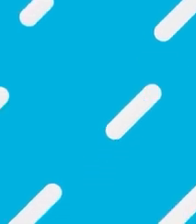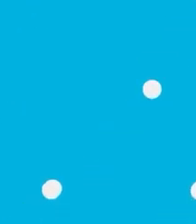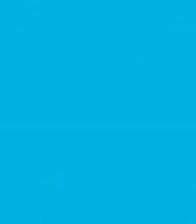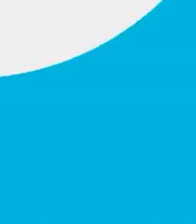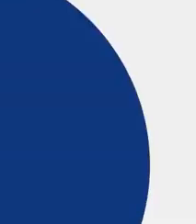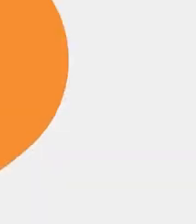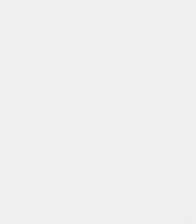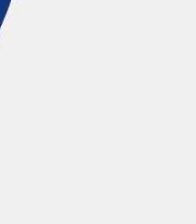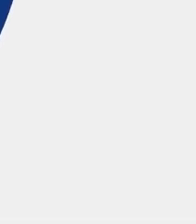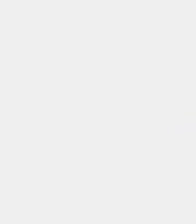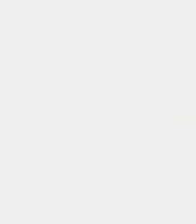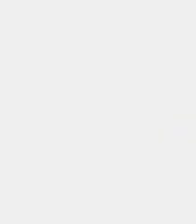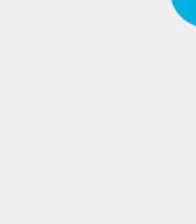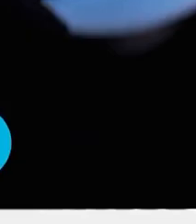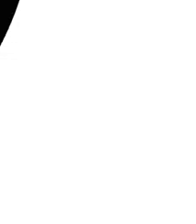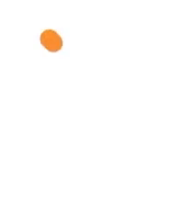Thank you.